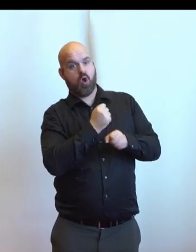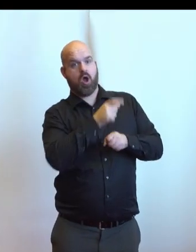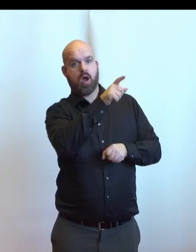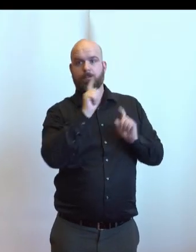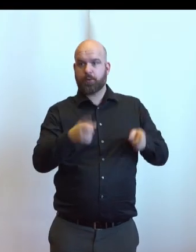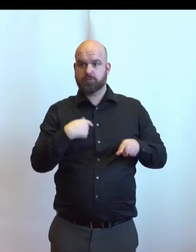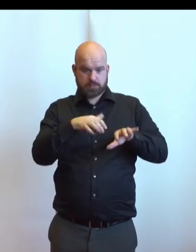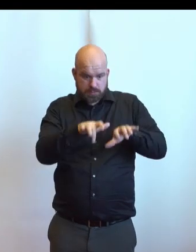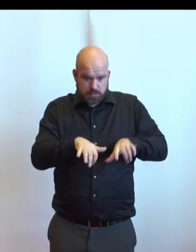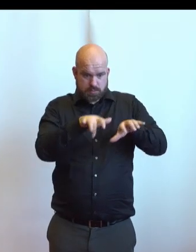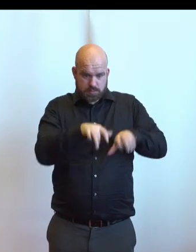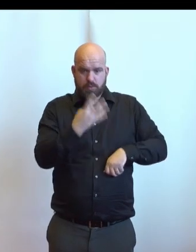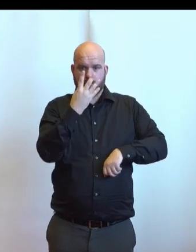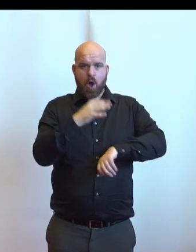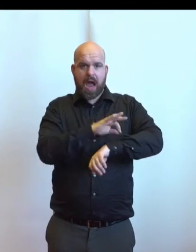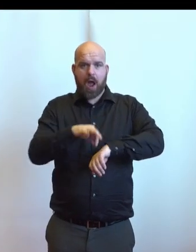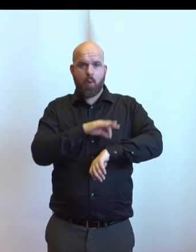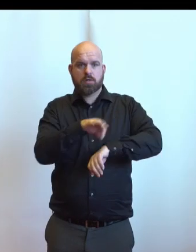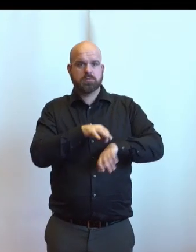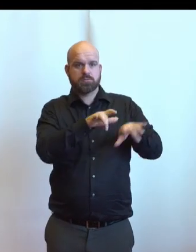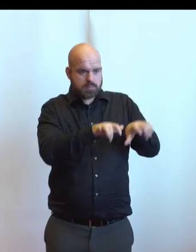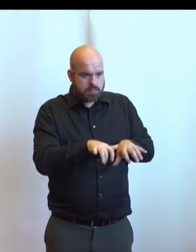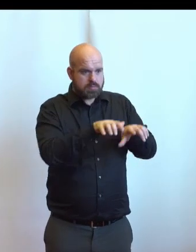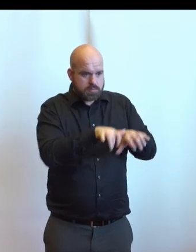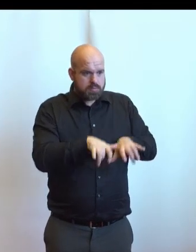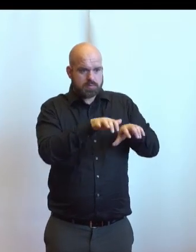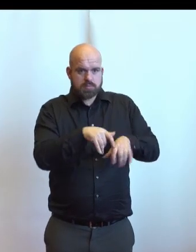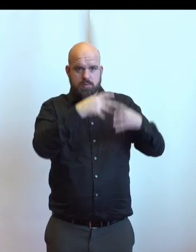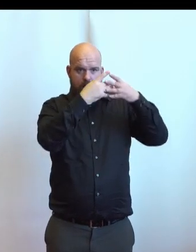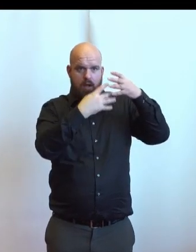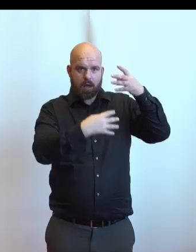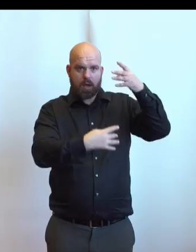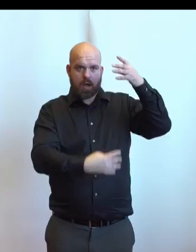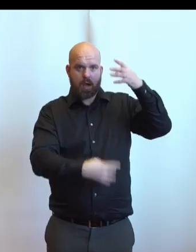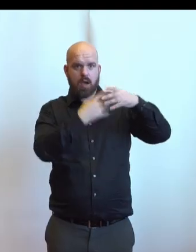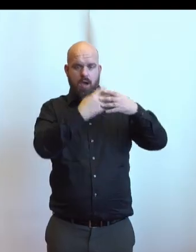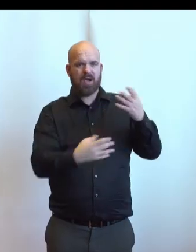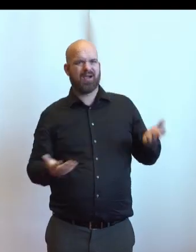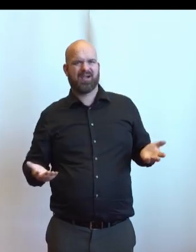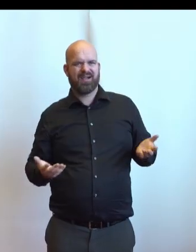any examples, Neil, David, of where you've got the end-to-end process working?